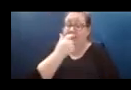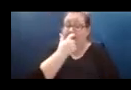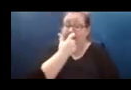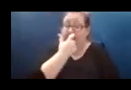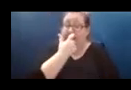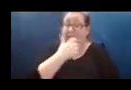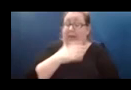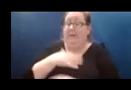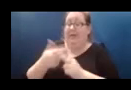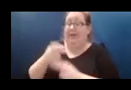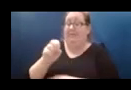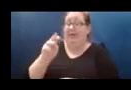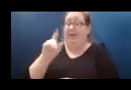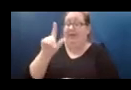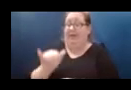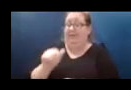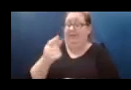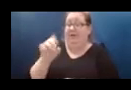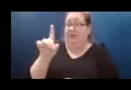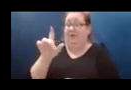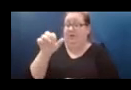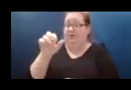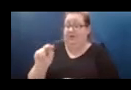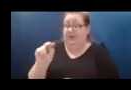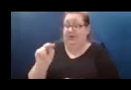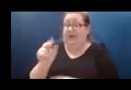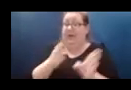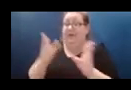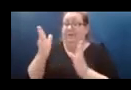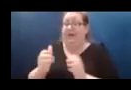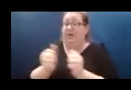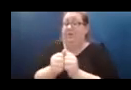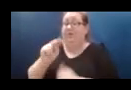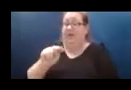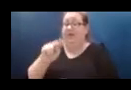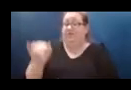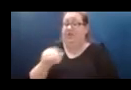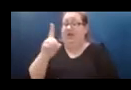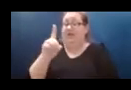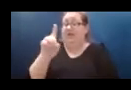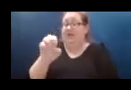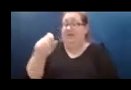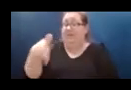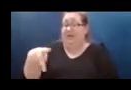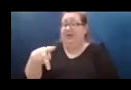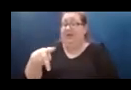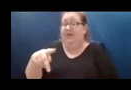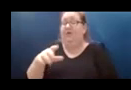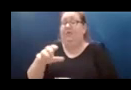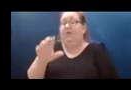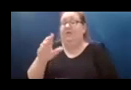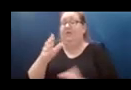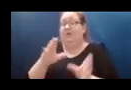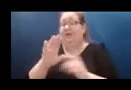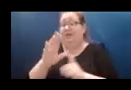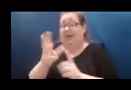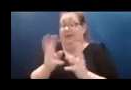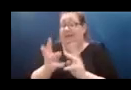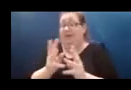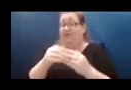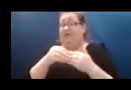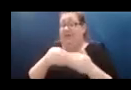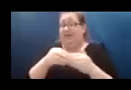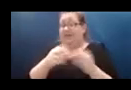name is Emily Goldstein. I'm a planner with NJDEP and the Bureau of Climate Resilience Planning, and I am the assistant project lead for